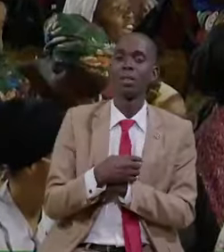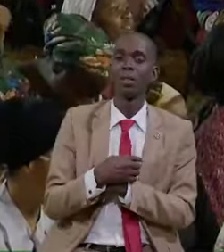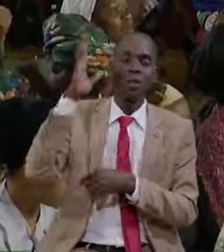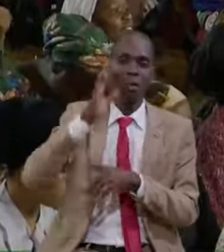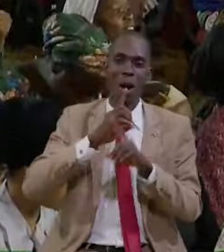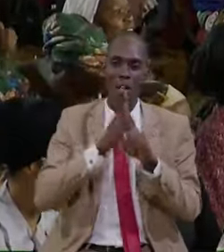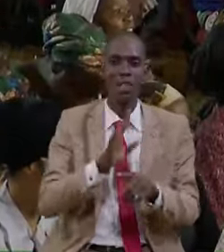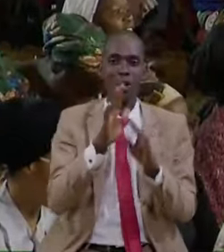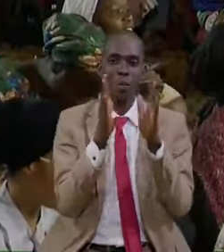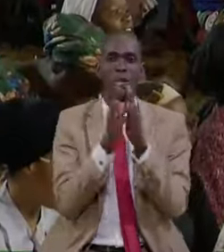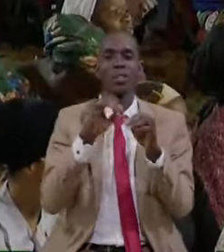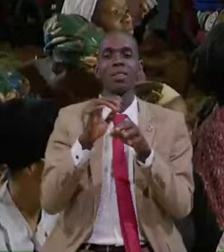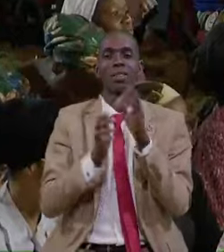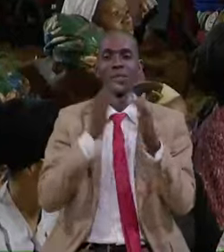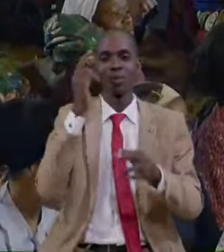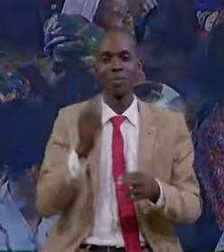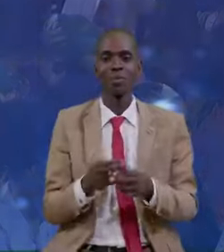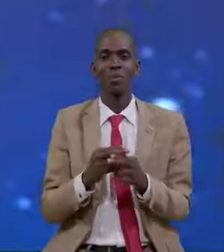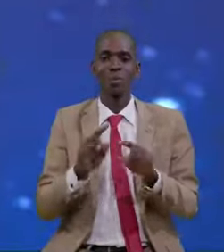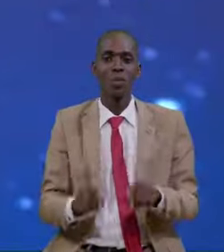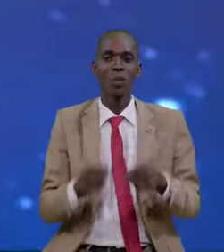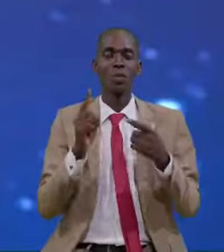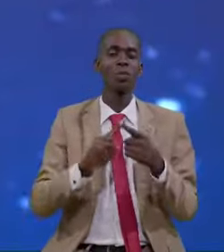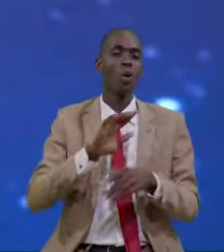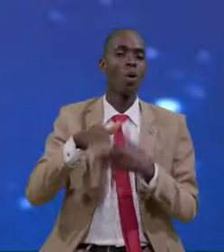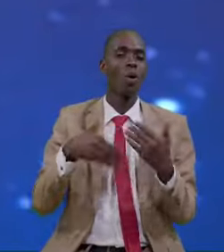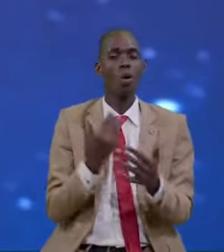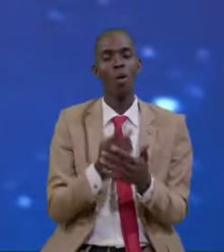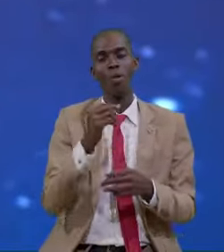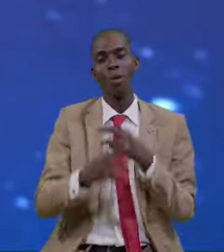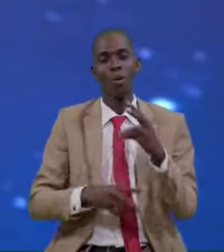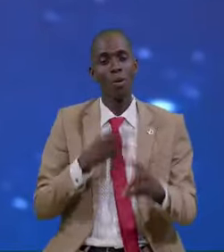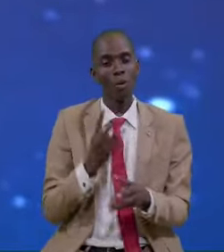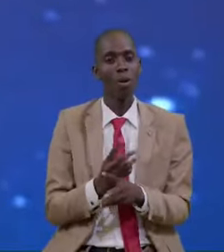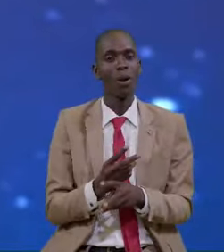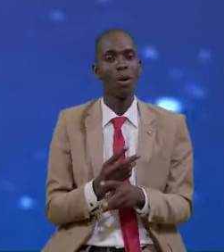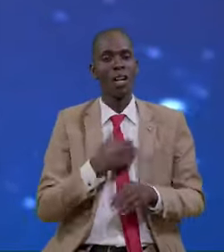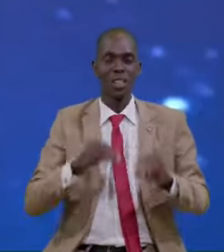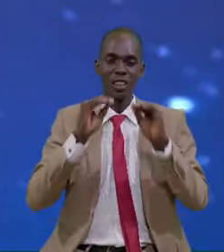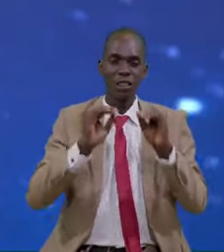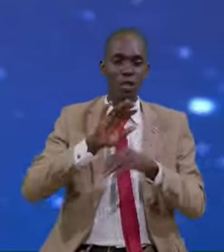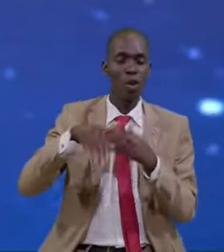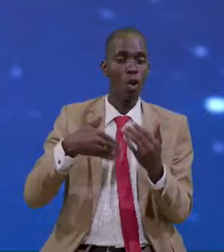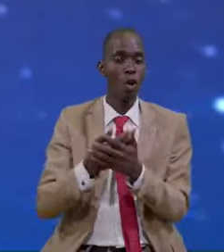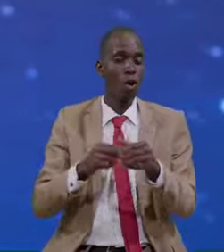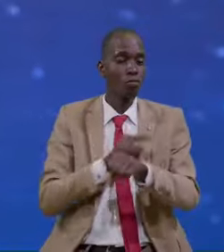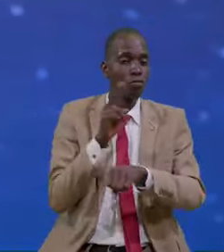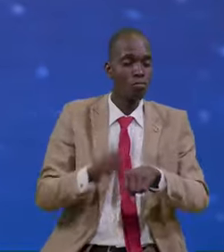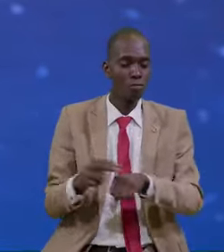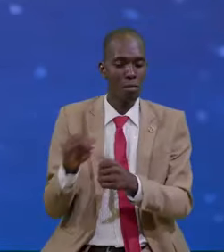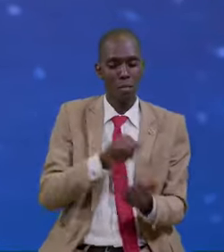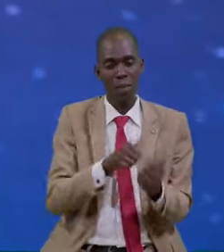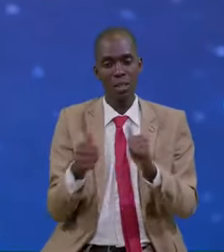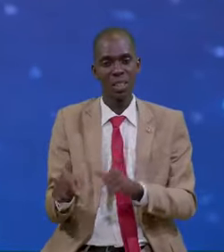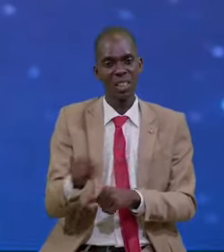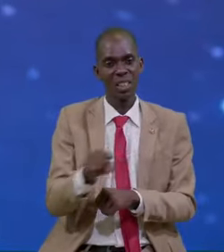prayer. Go into all the world. He said, go ye therefore and teach all nations, baptizing them in the